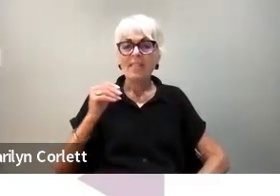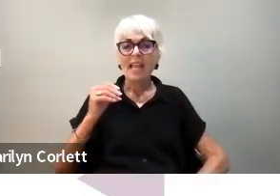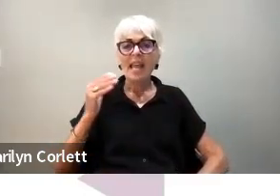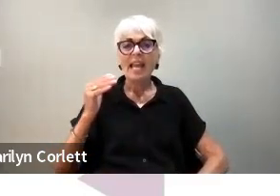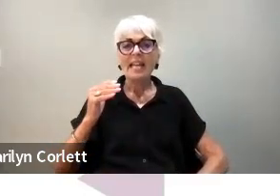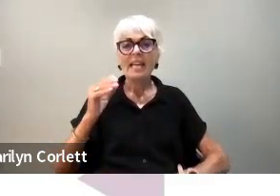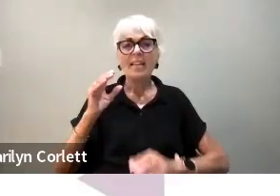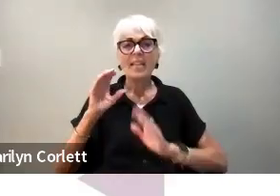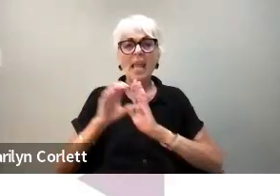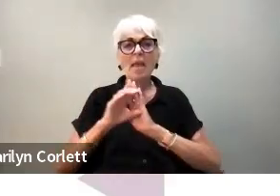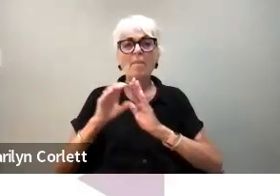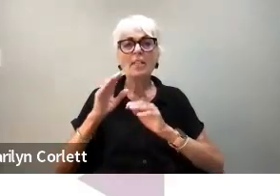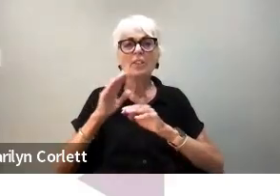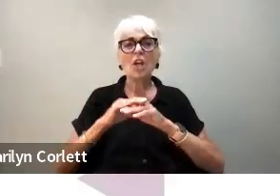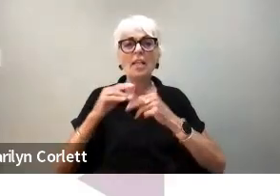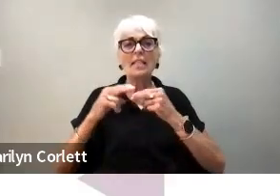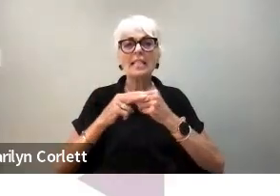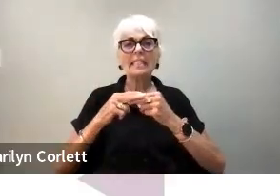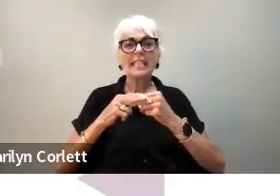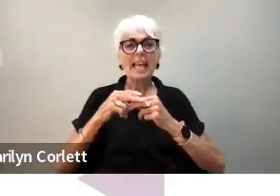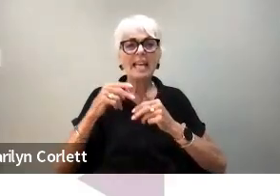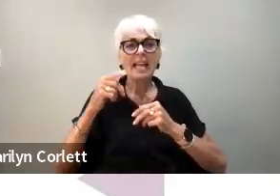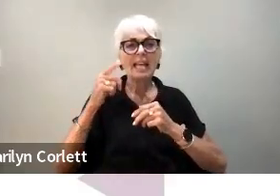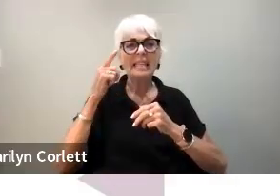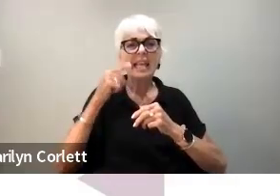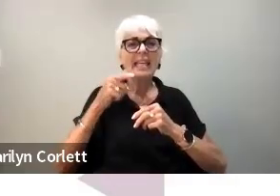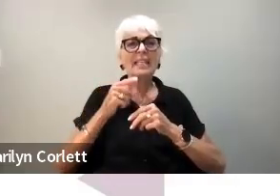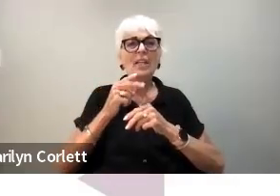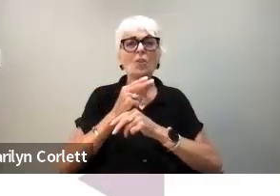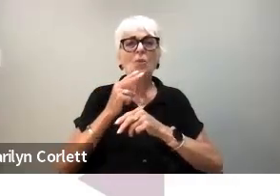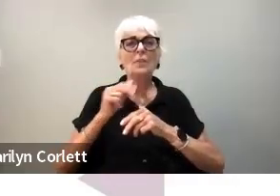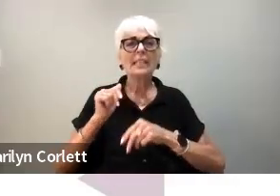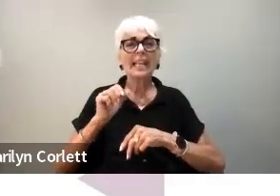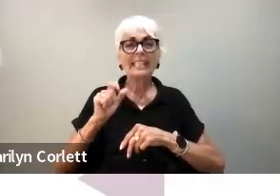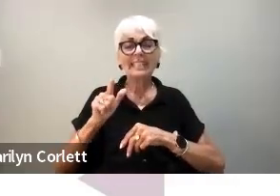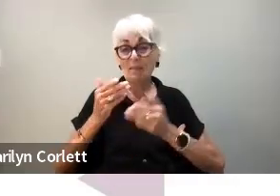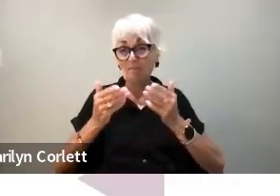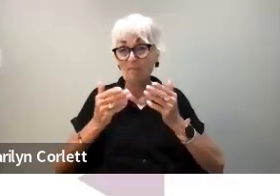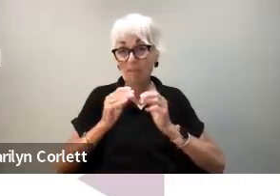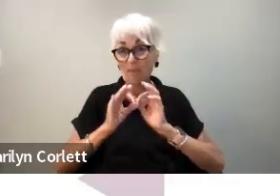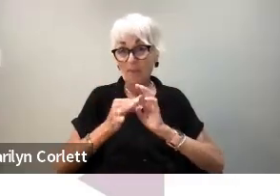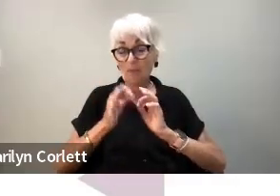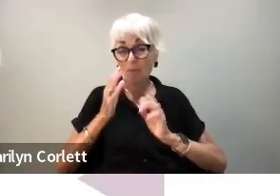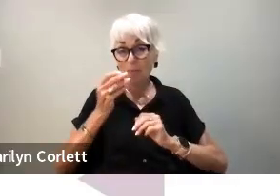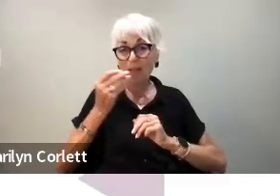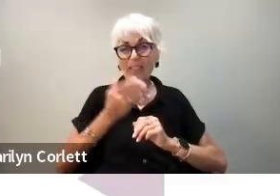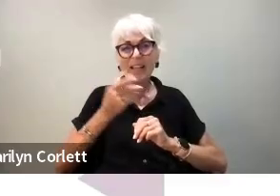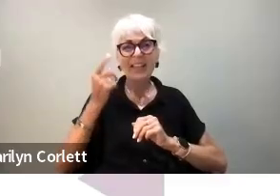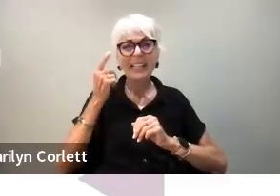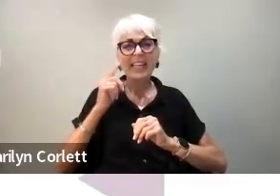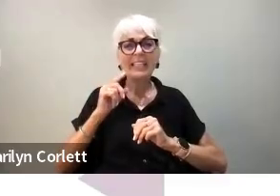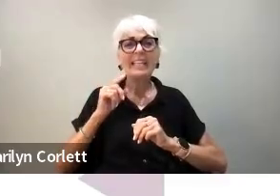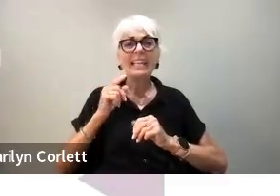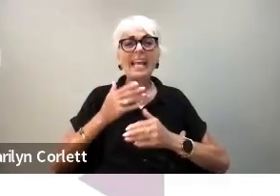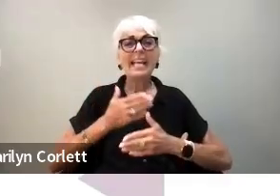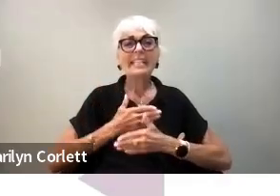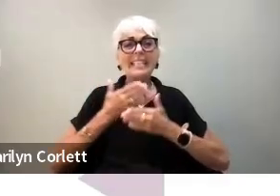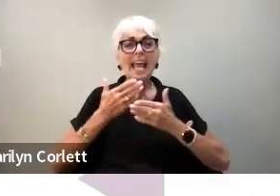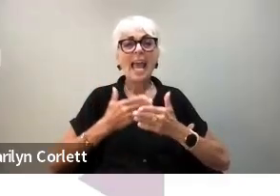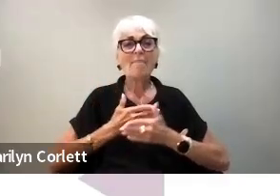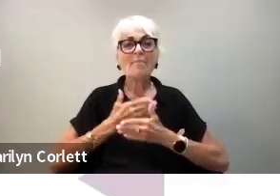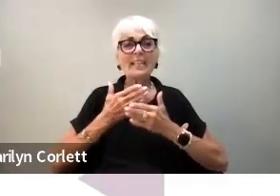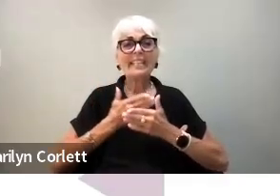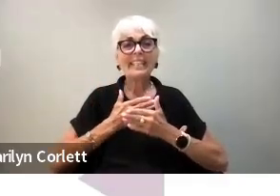the image on the slide is of an individual, I believe, using ASL. Maybe our interpreter can let us know. And I believe it's Happy Halloween.